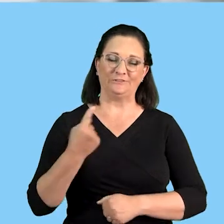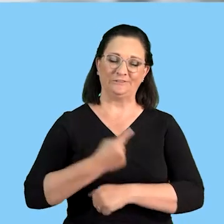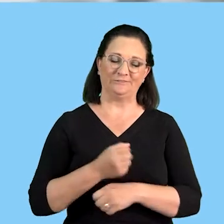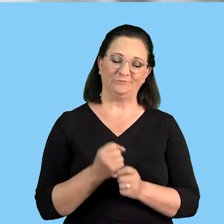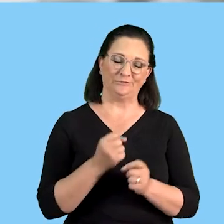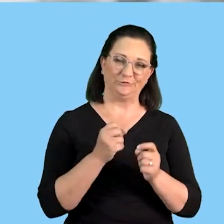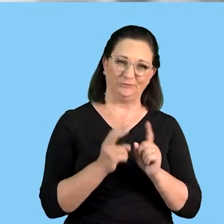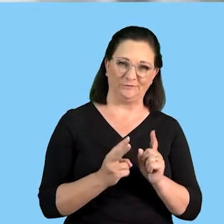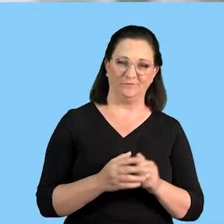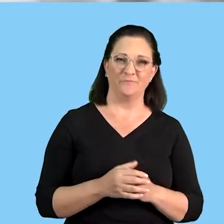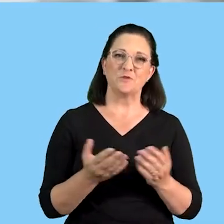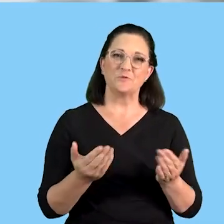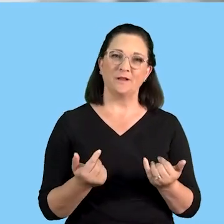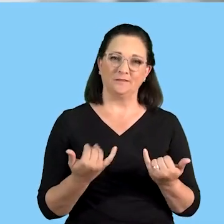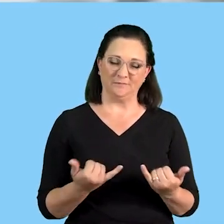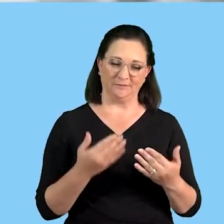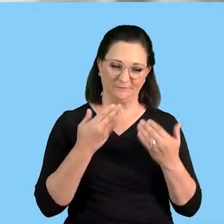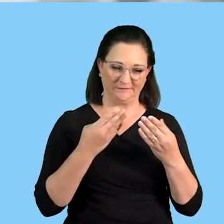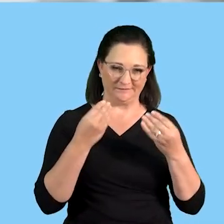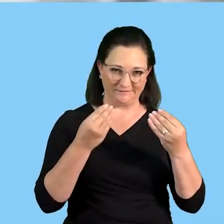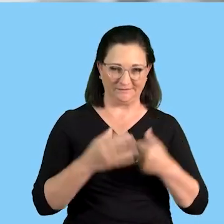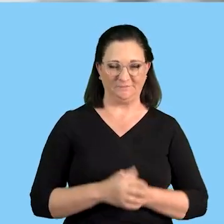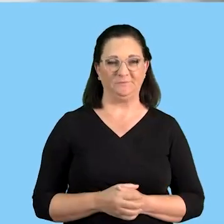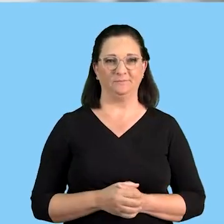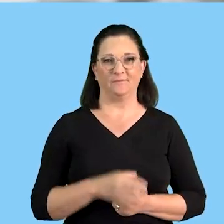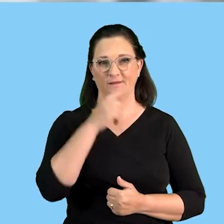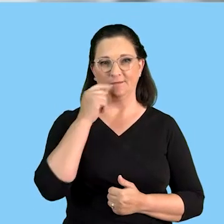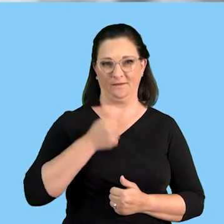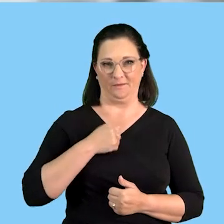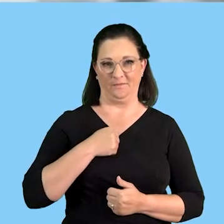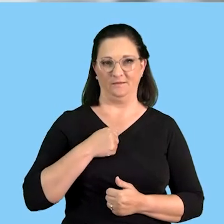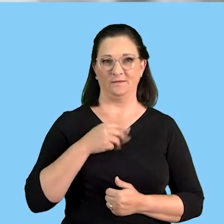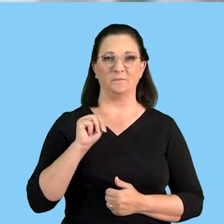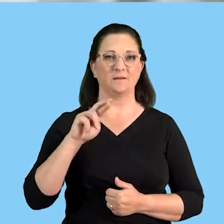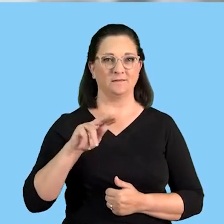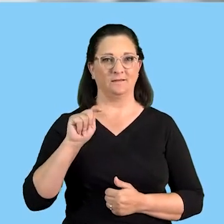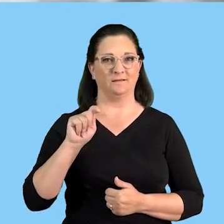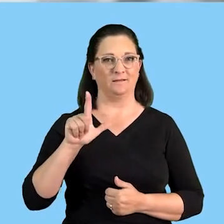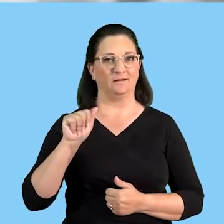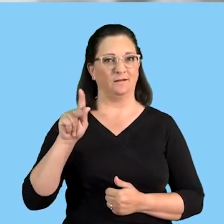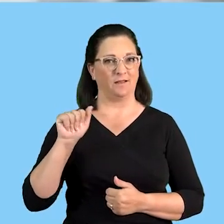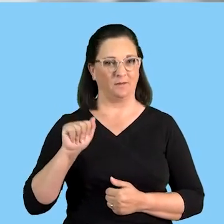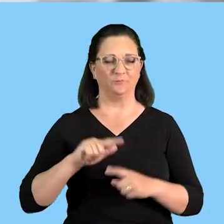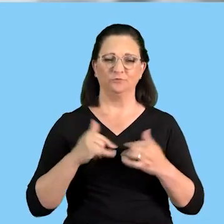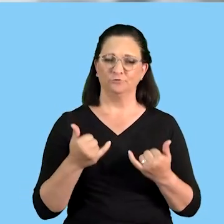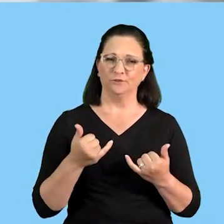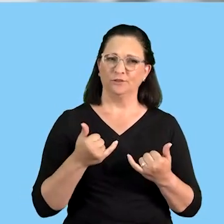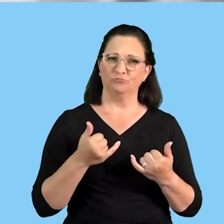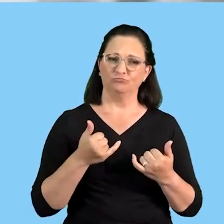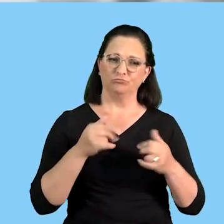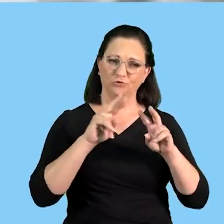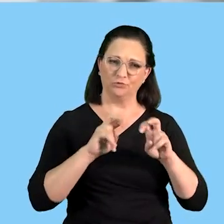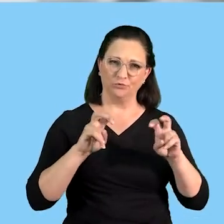Good day, grade 12 learners. Welcome to today's business studies lesson. My name is Tsediso Tlhaka, and today we'll be looking into